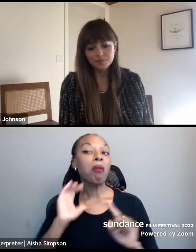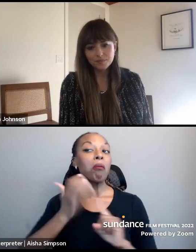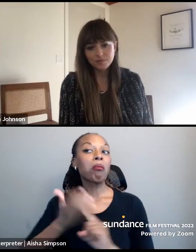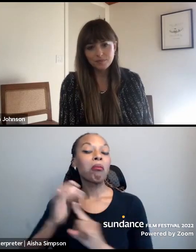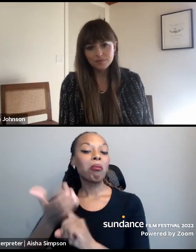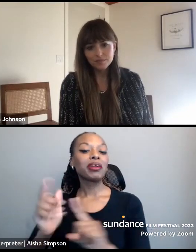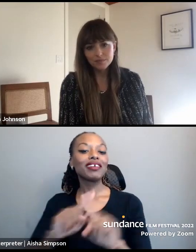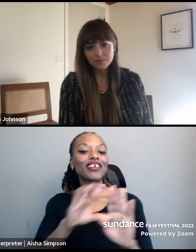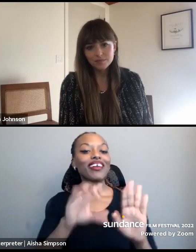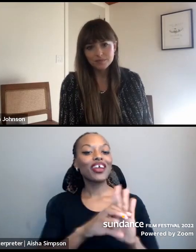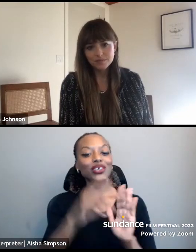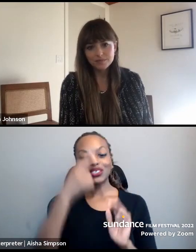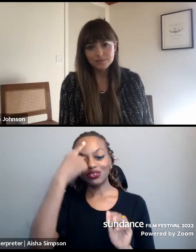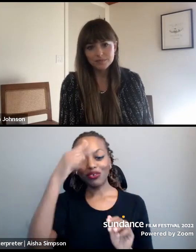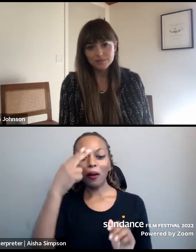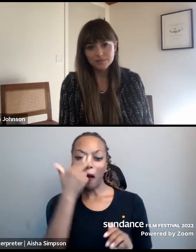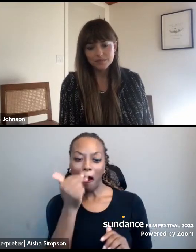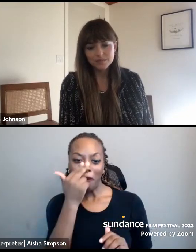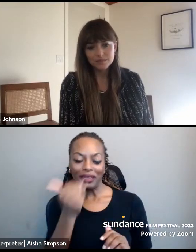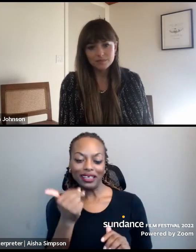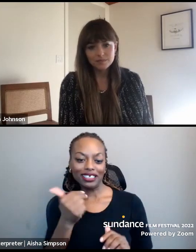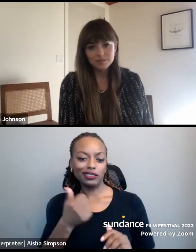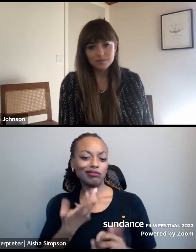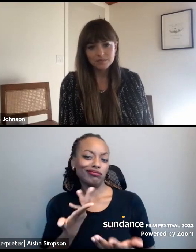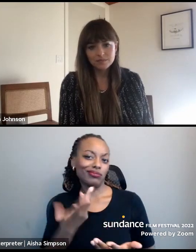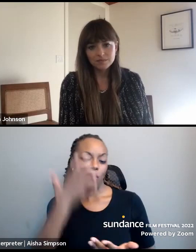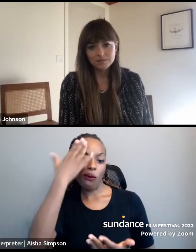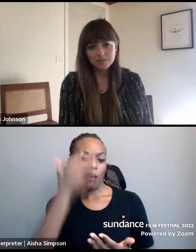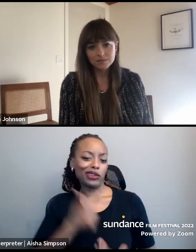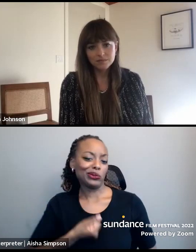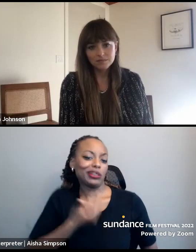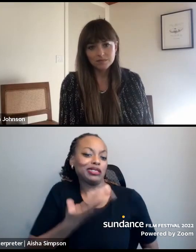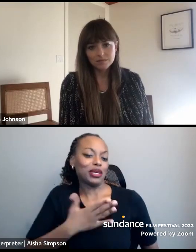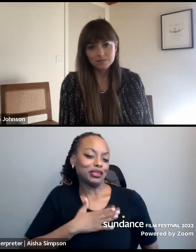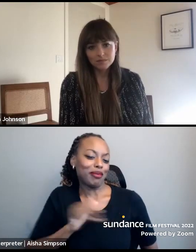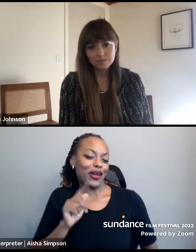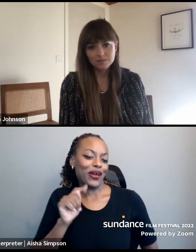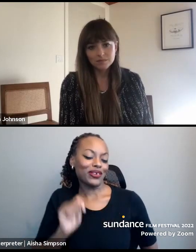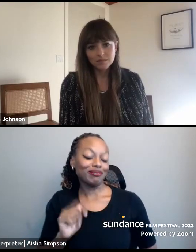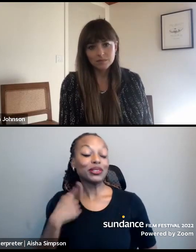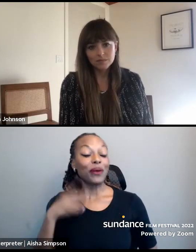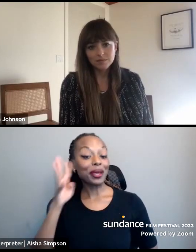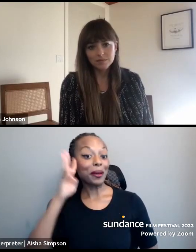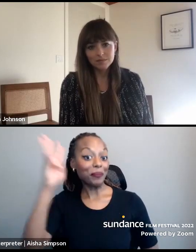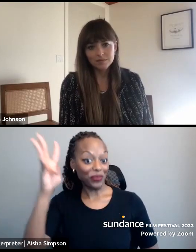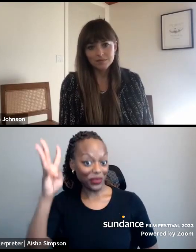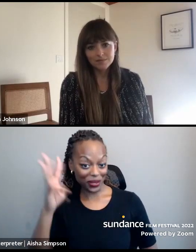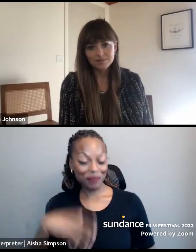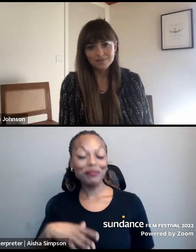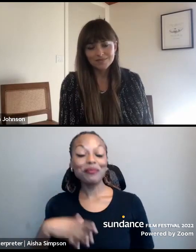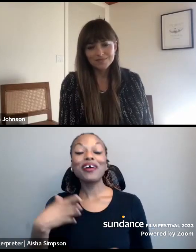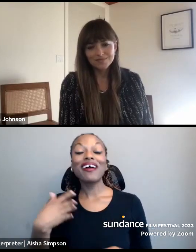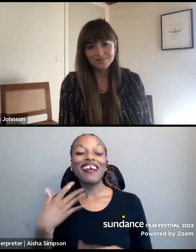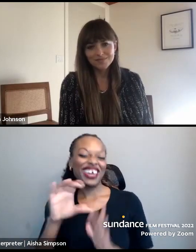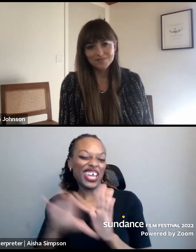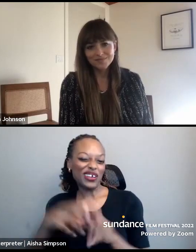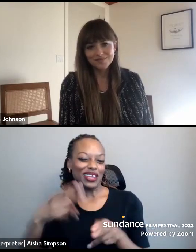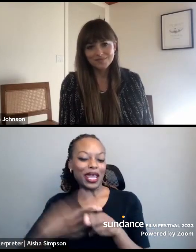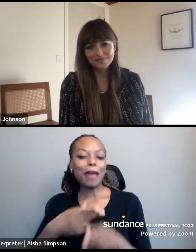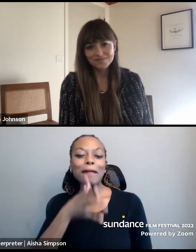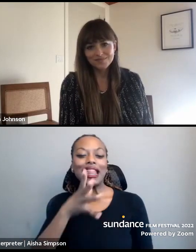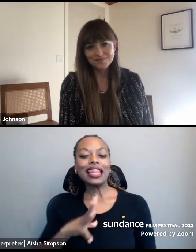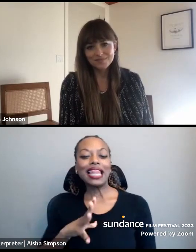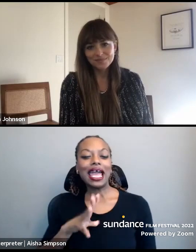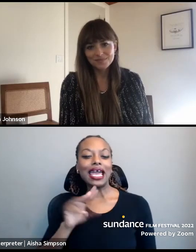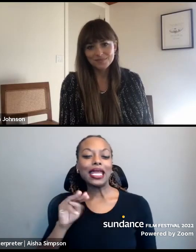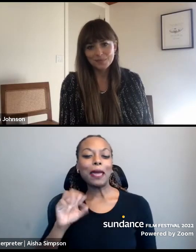for comedy, just to express, my art. And so I came up with this character named Lady Miss Jacqueline, who's this Southern belle that